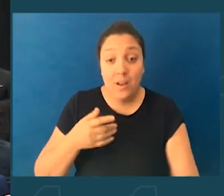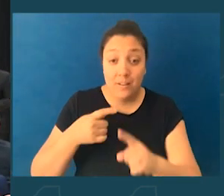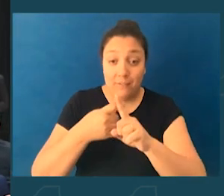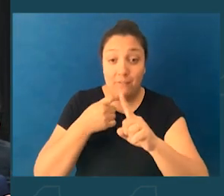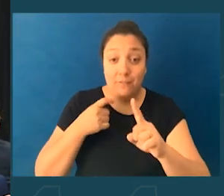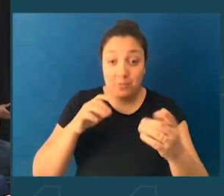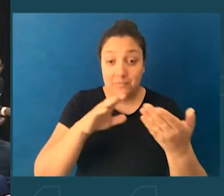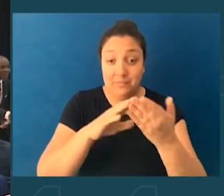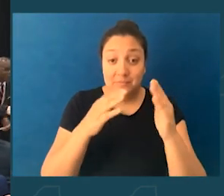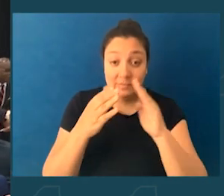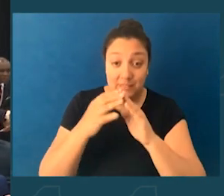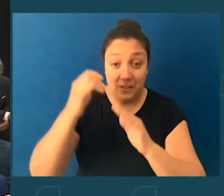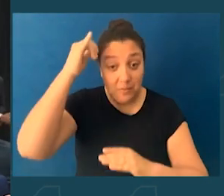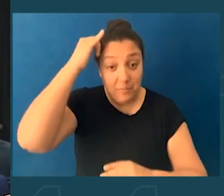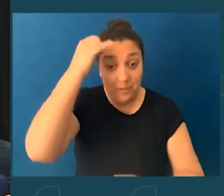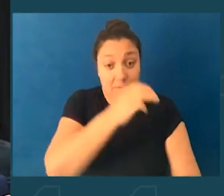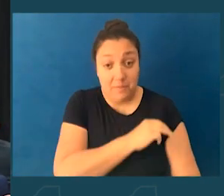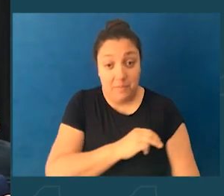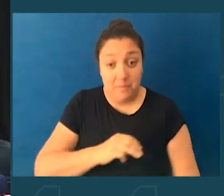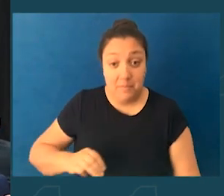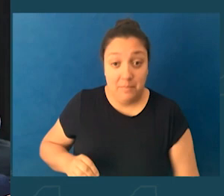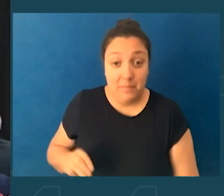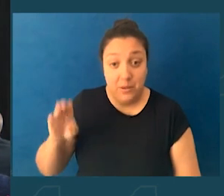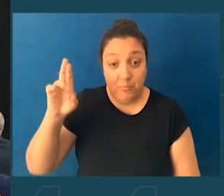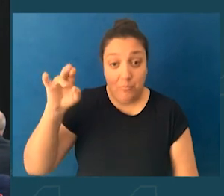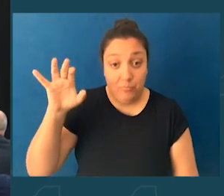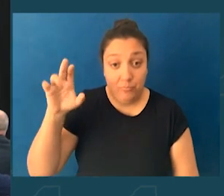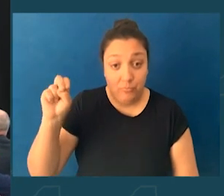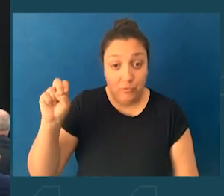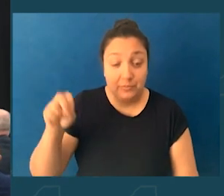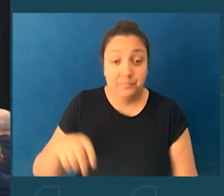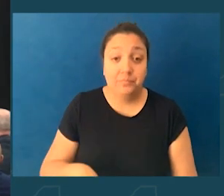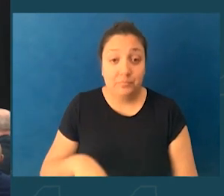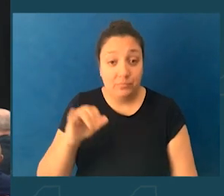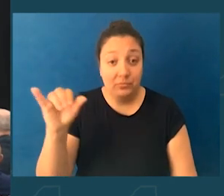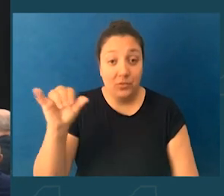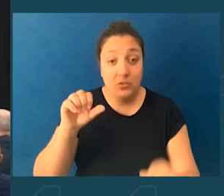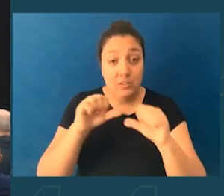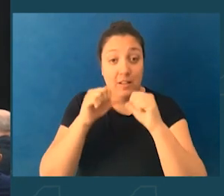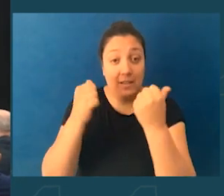Jeff Perrone, Executive Director of National Alliance on Mental Illness.